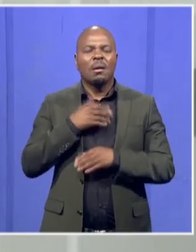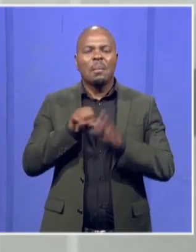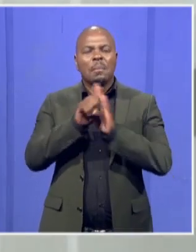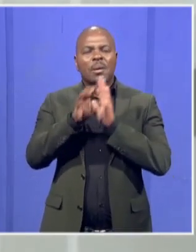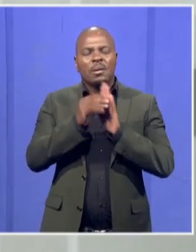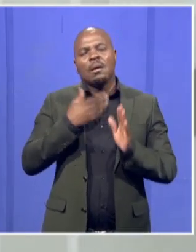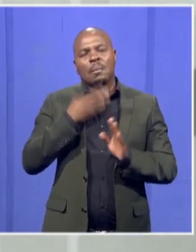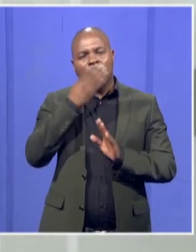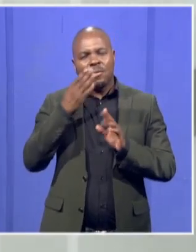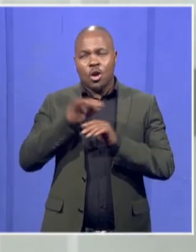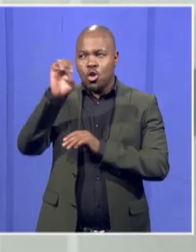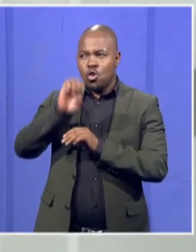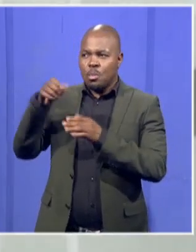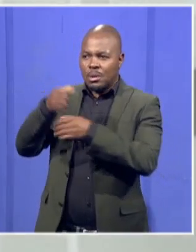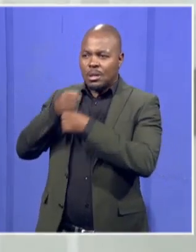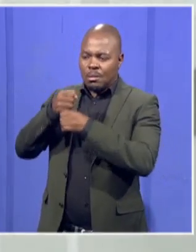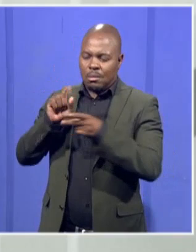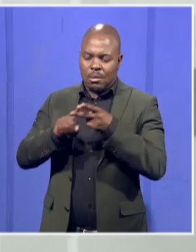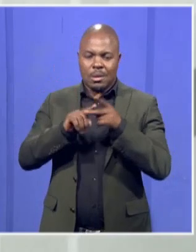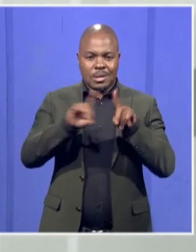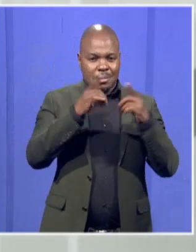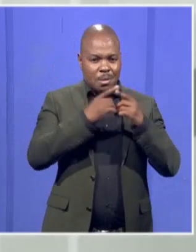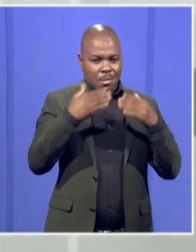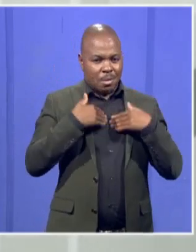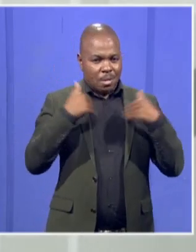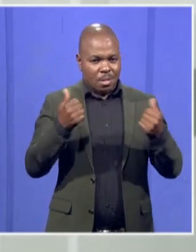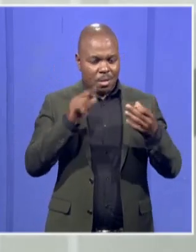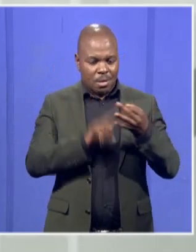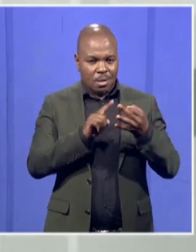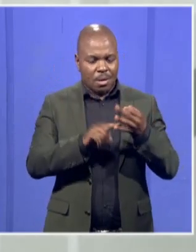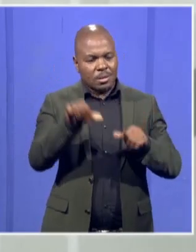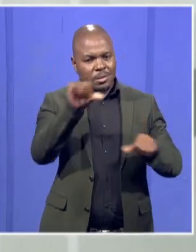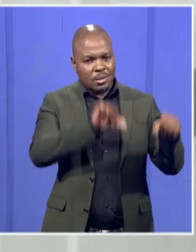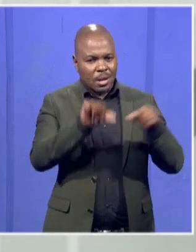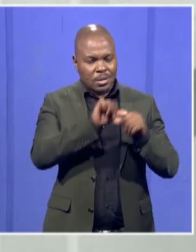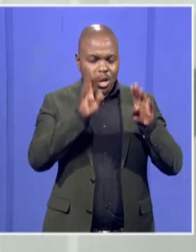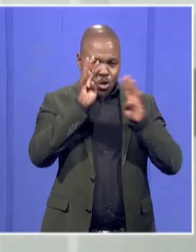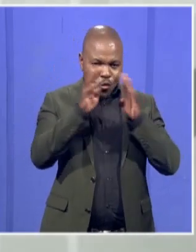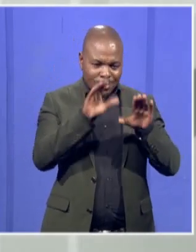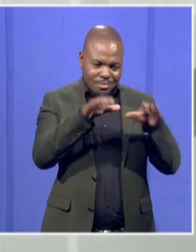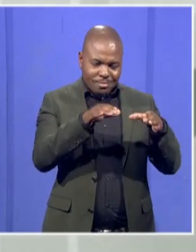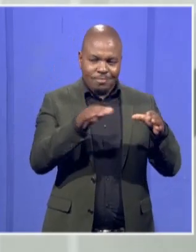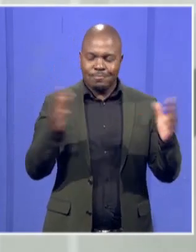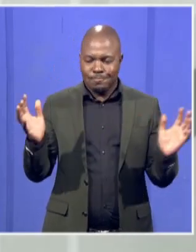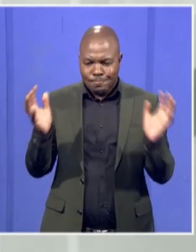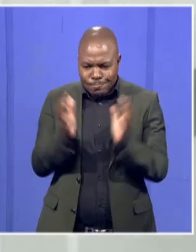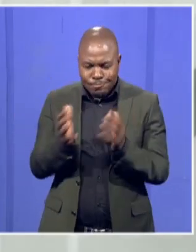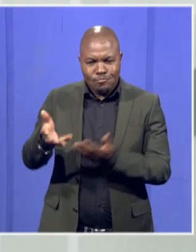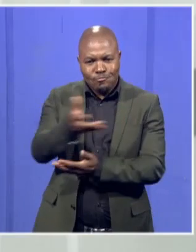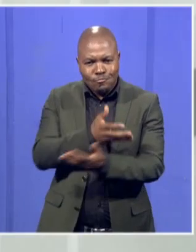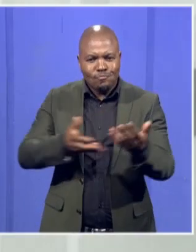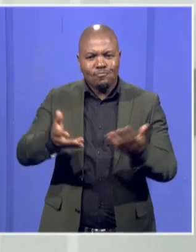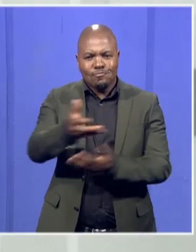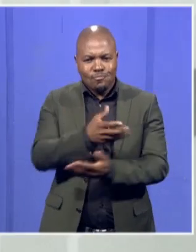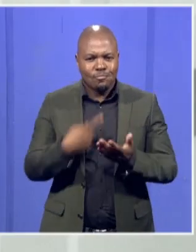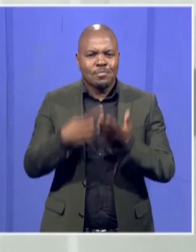European delegation, together with the Department of Health delegates and also from the Science and Innovation, sat down around the table to discuss